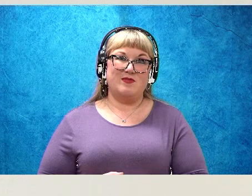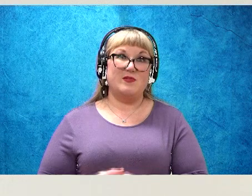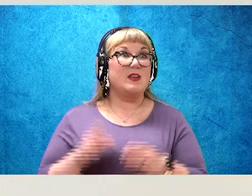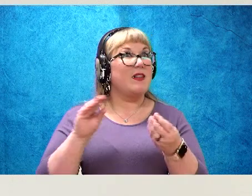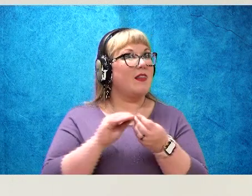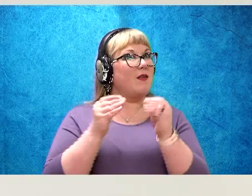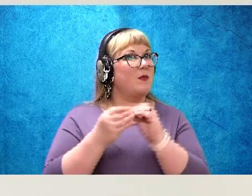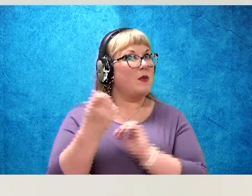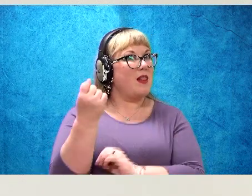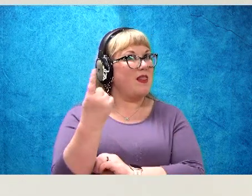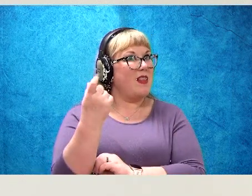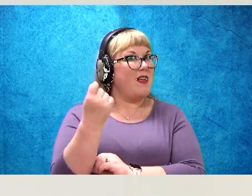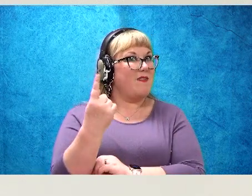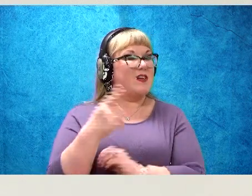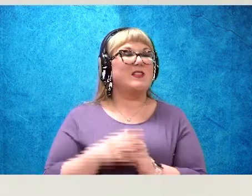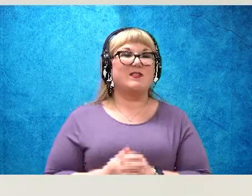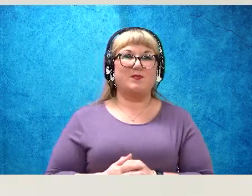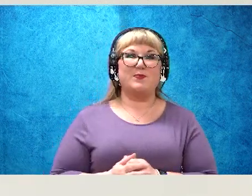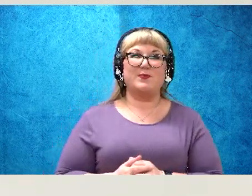Number 11, that's right.